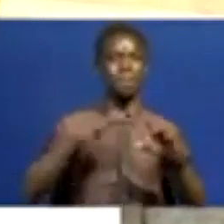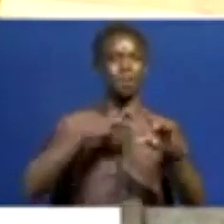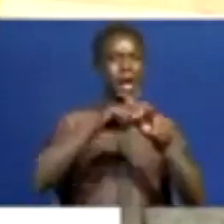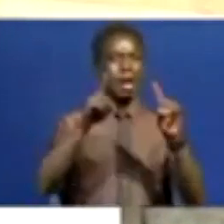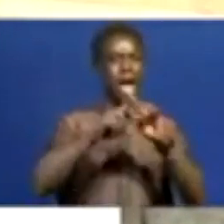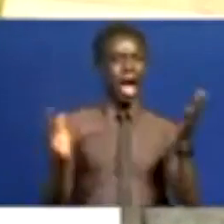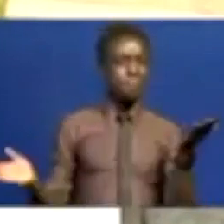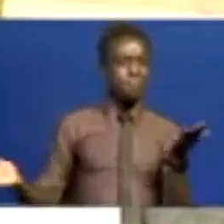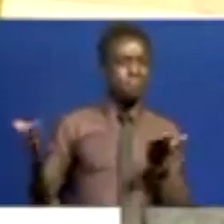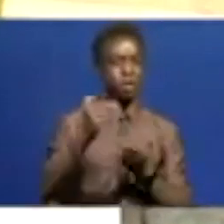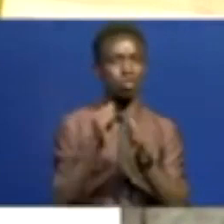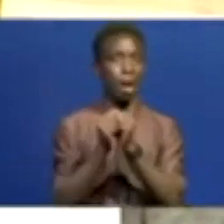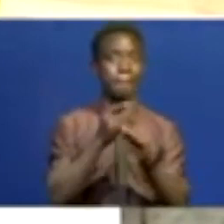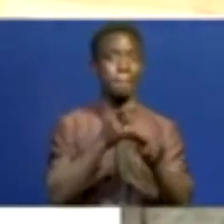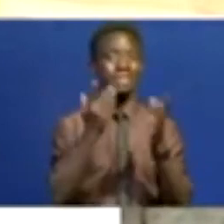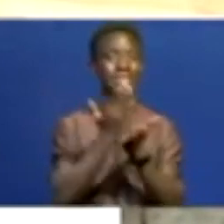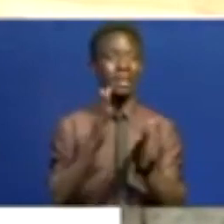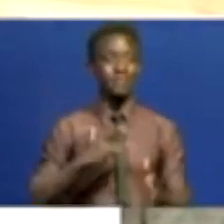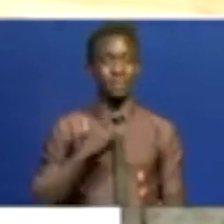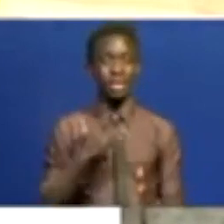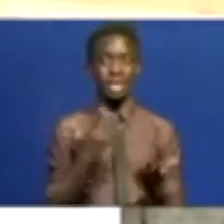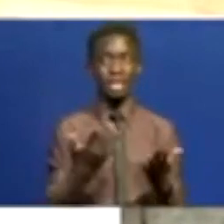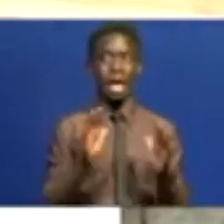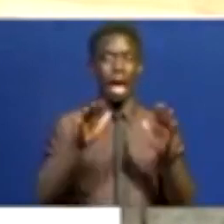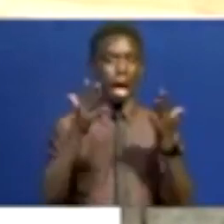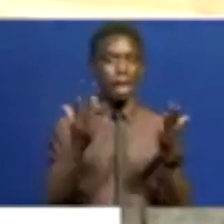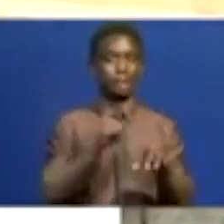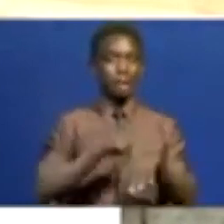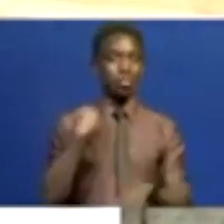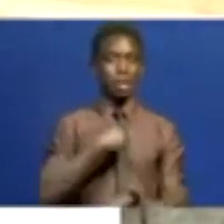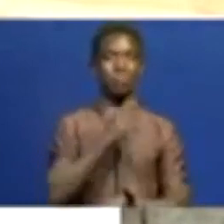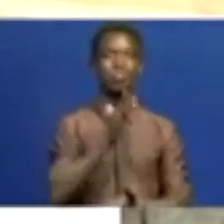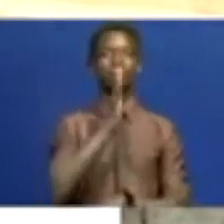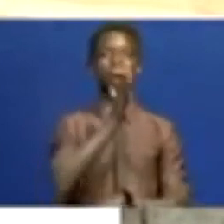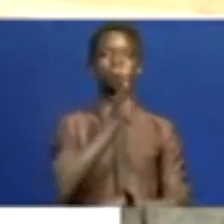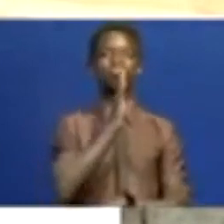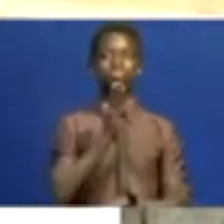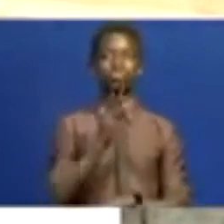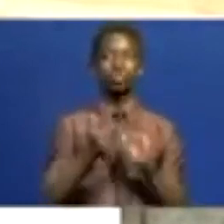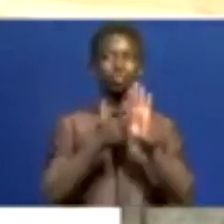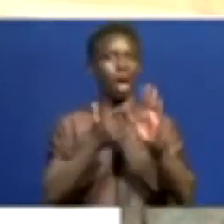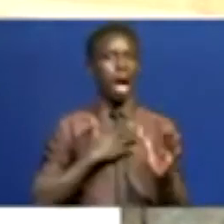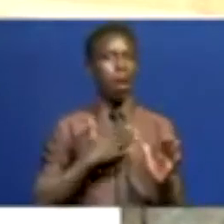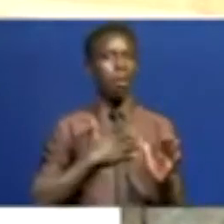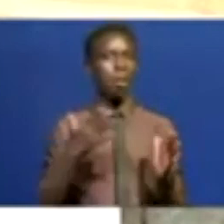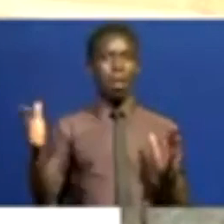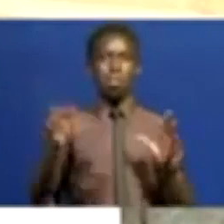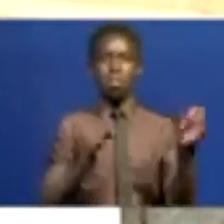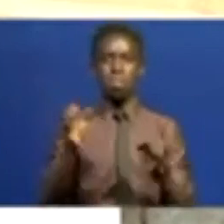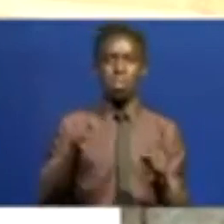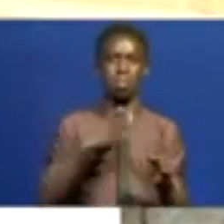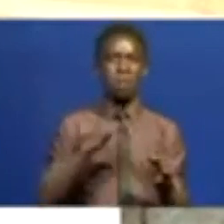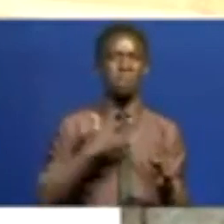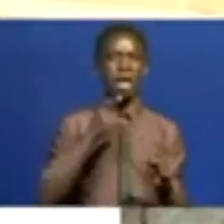who feel that whenever we start talking about how we are sharing our appointments and such, it's a step in the wrong direction.